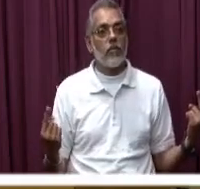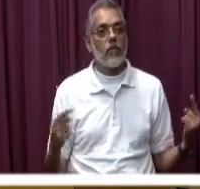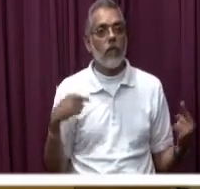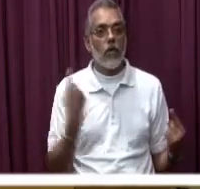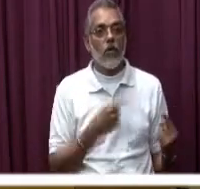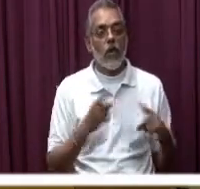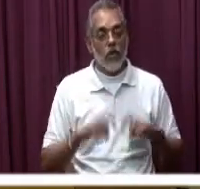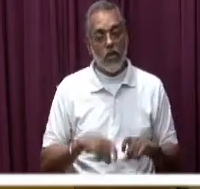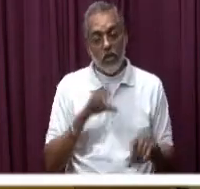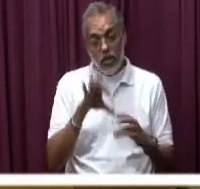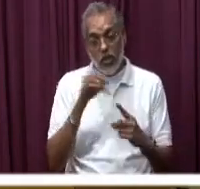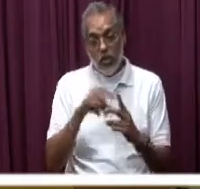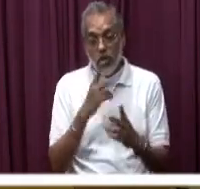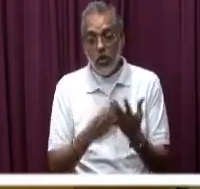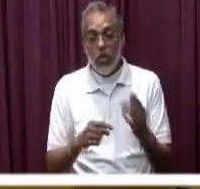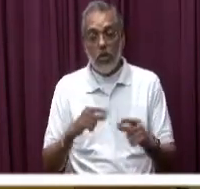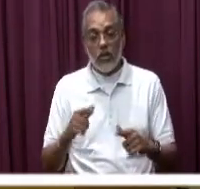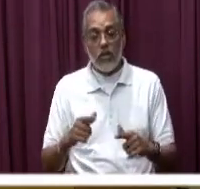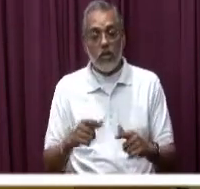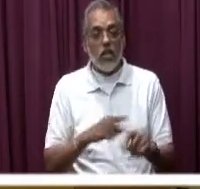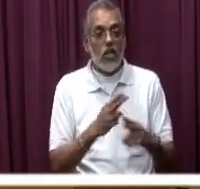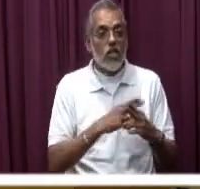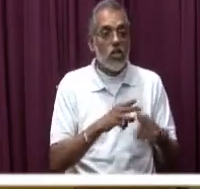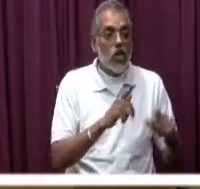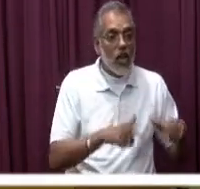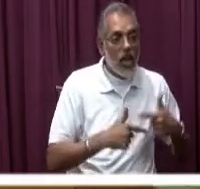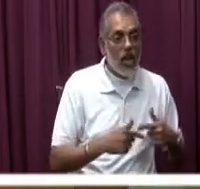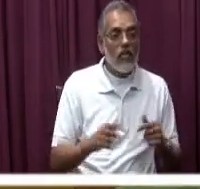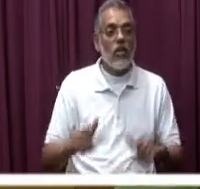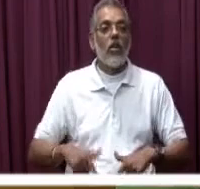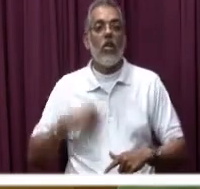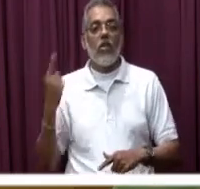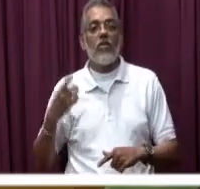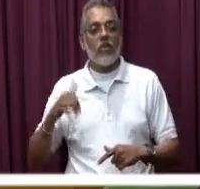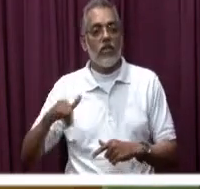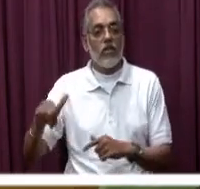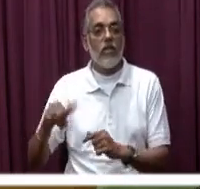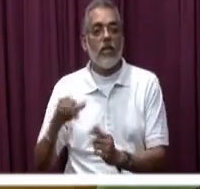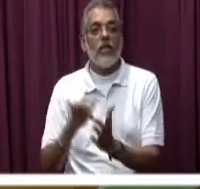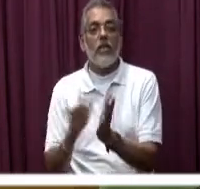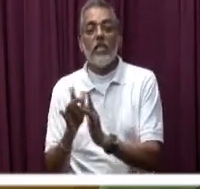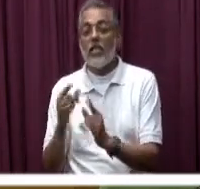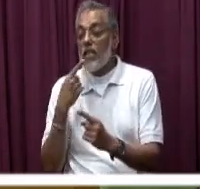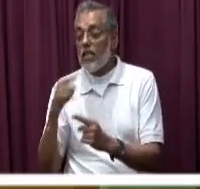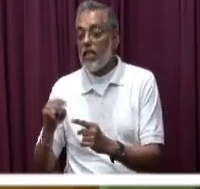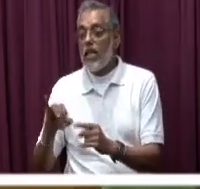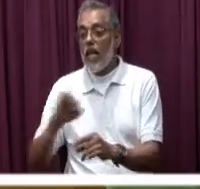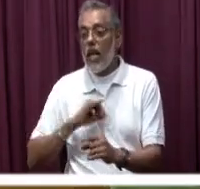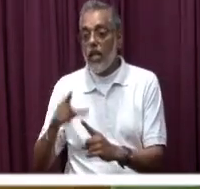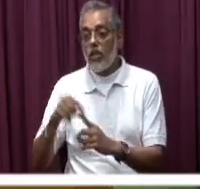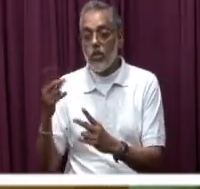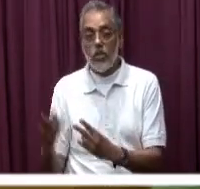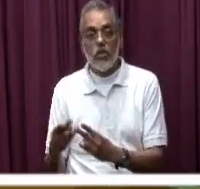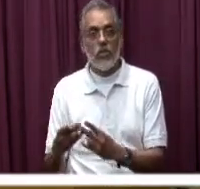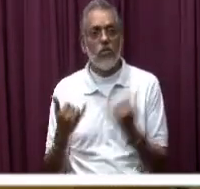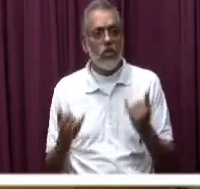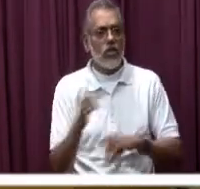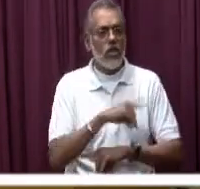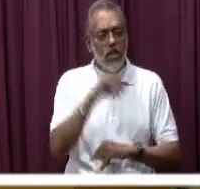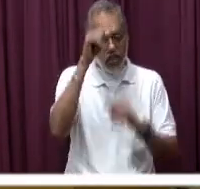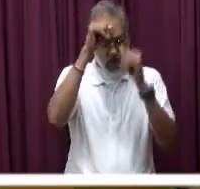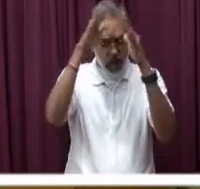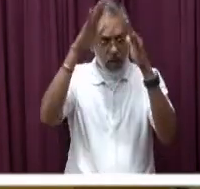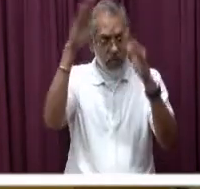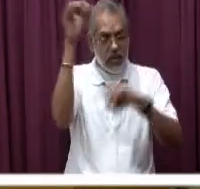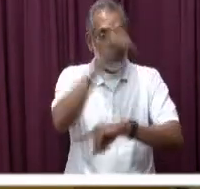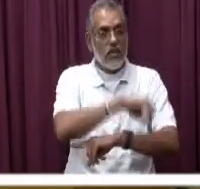is temporary or what is eternal. And that's what Jesus is putting before us. Today's Father's Day.